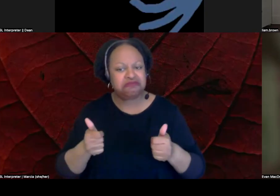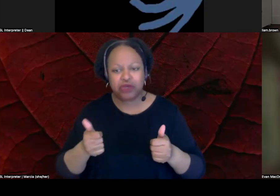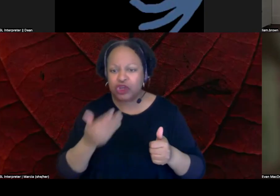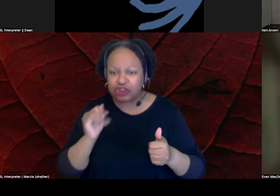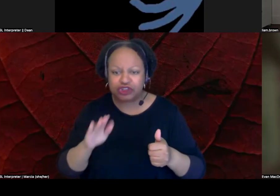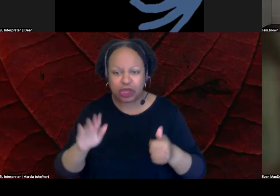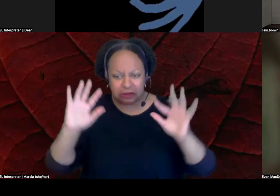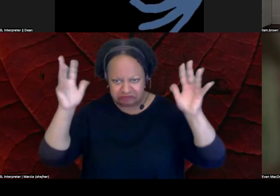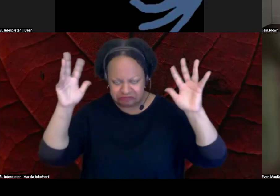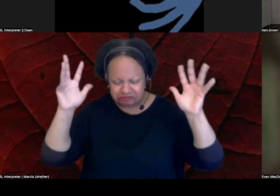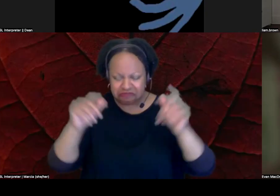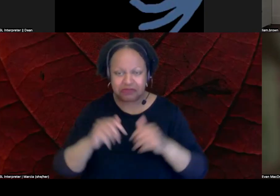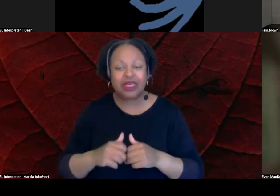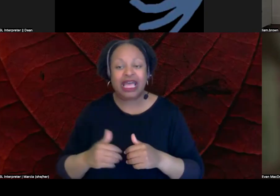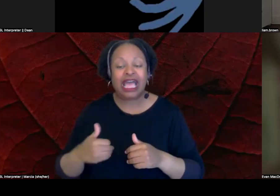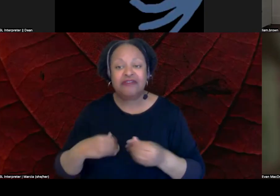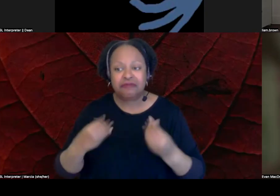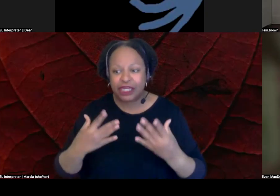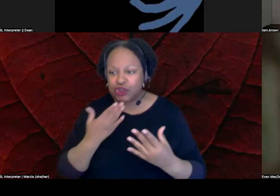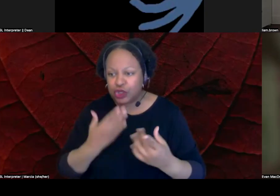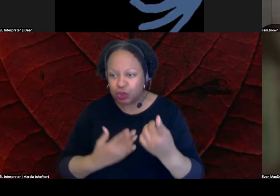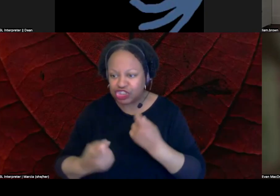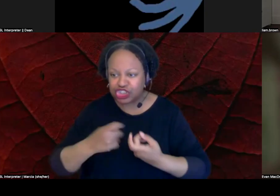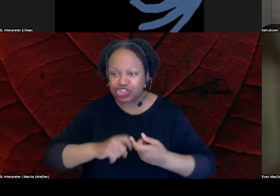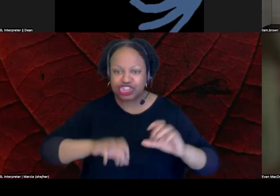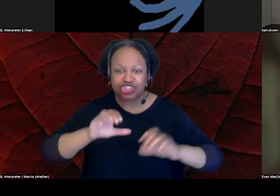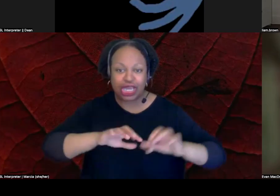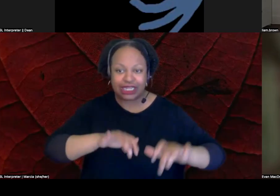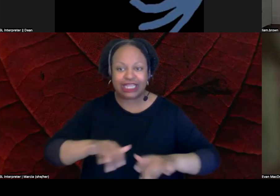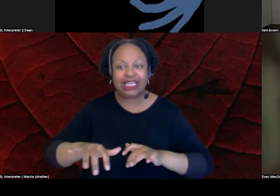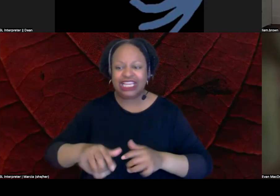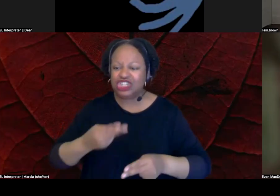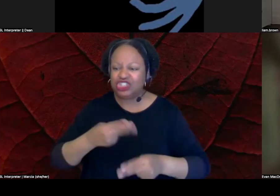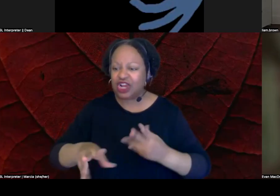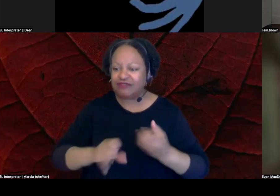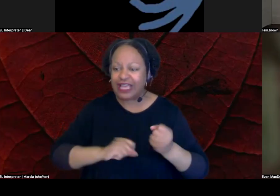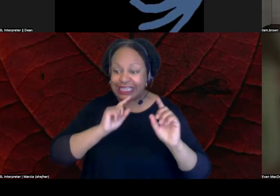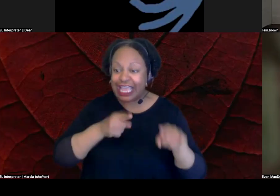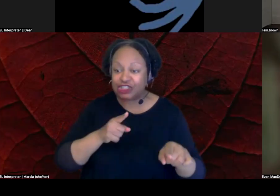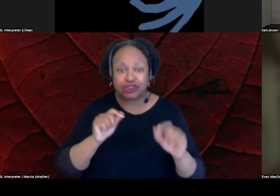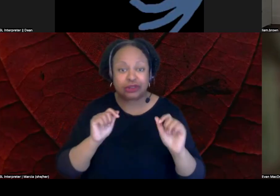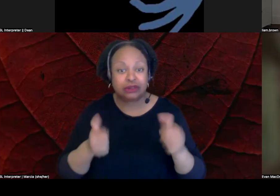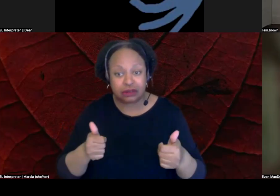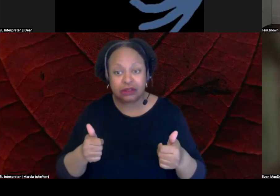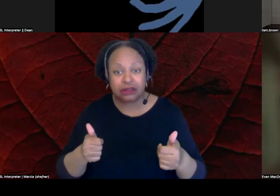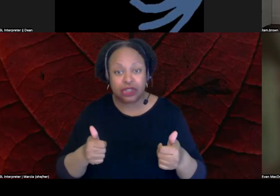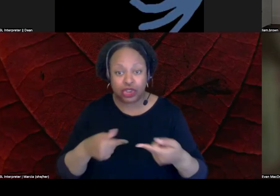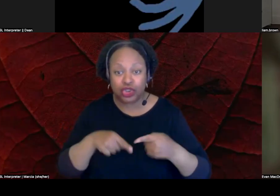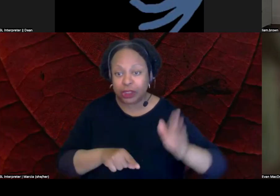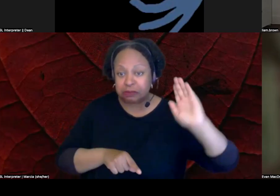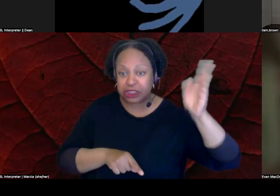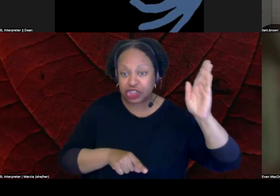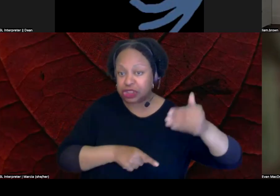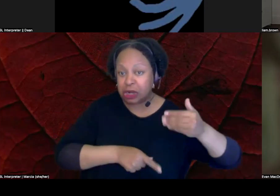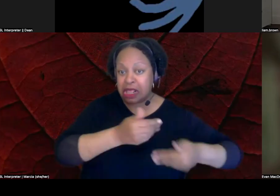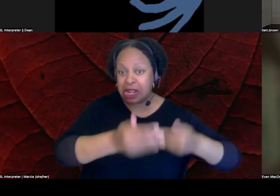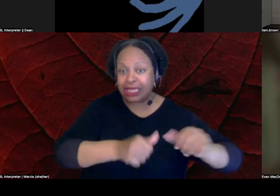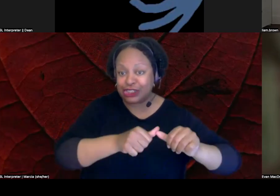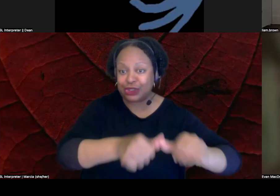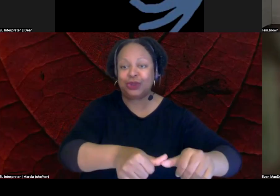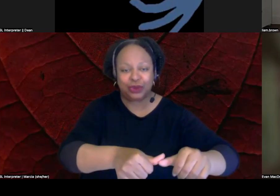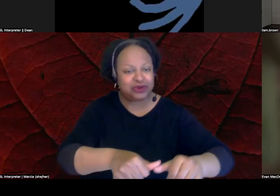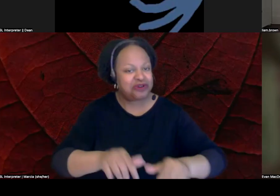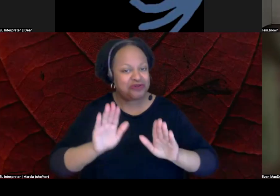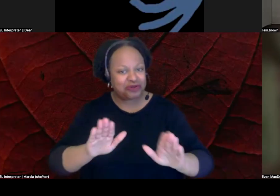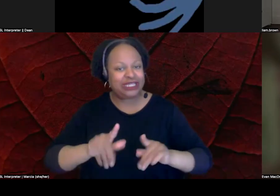job. We had a lot of great questions in the chat that were quickly answered as your presentation continued, which was